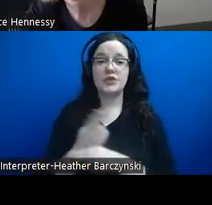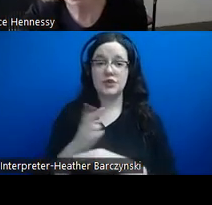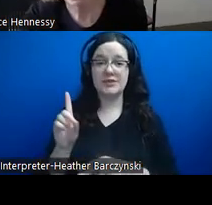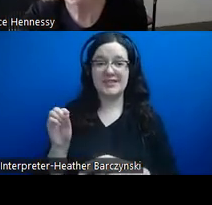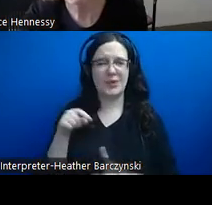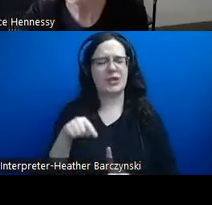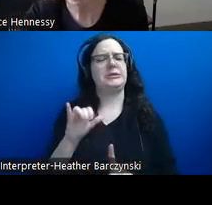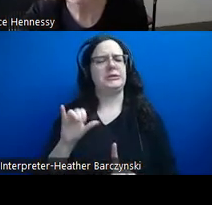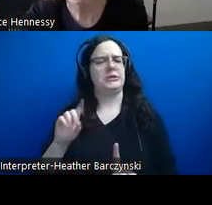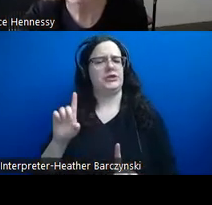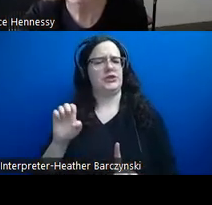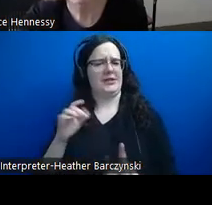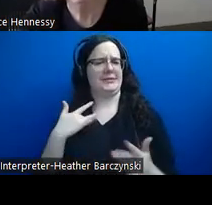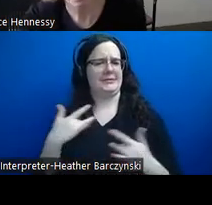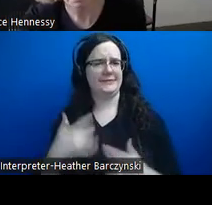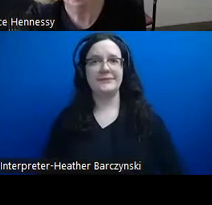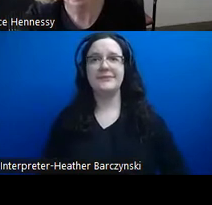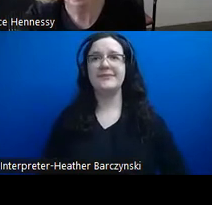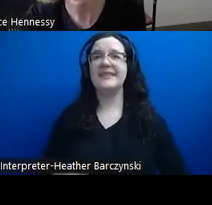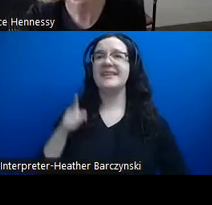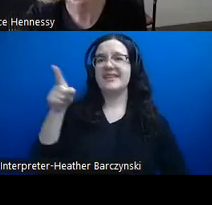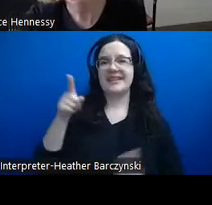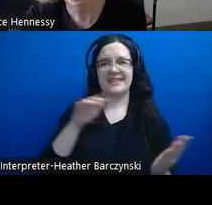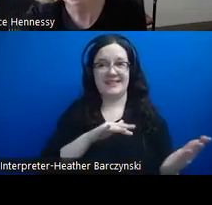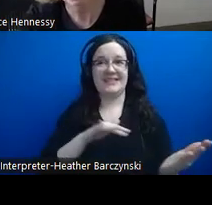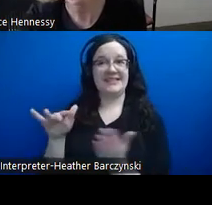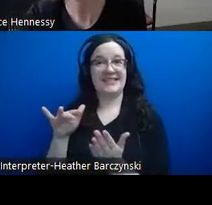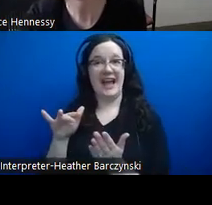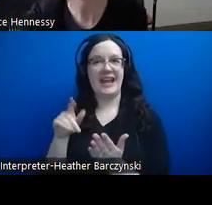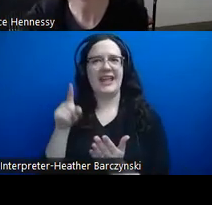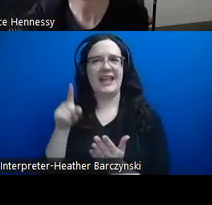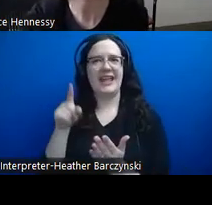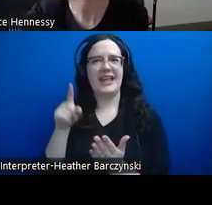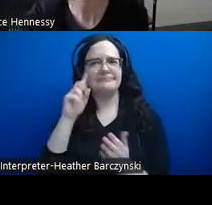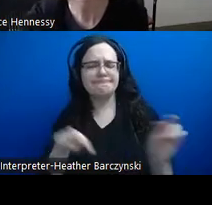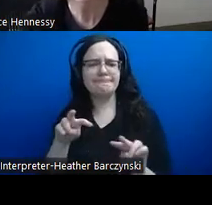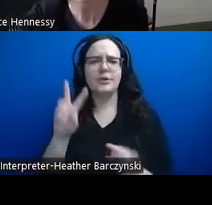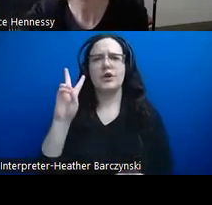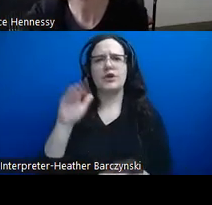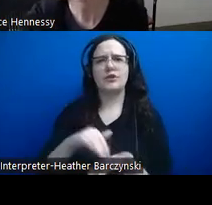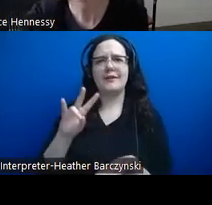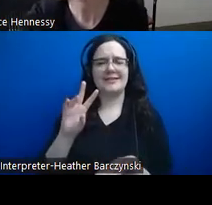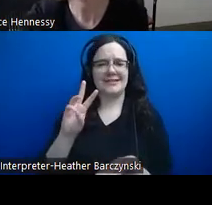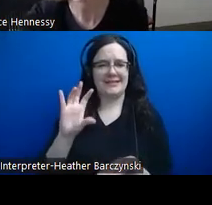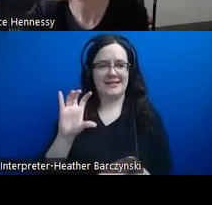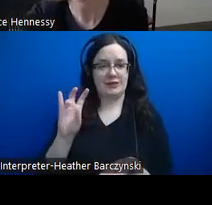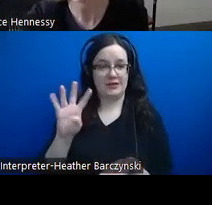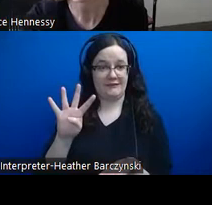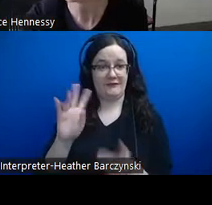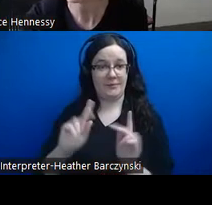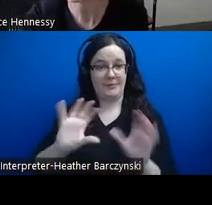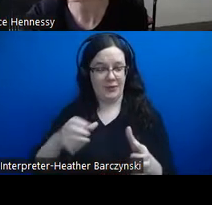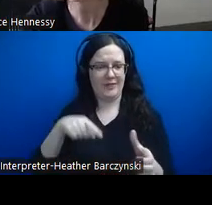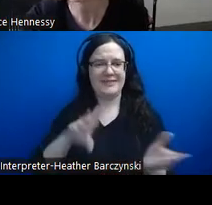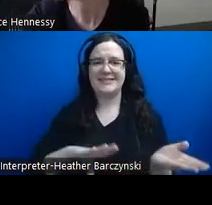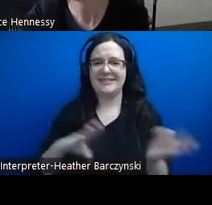study by Francis Lynch and colleagues, the electronic health data of 2,674 individuals who died by suicide in the US between